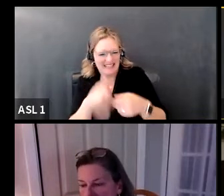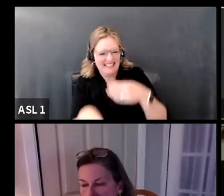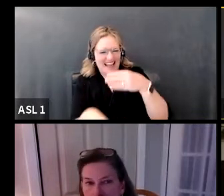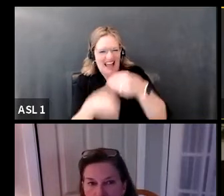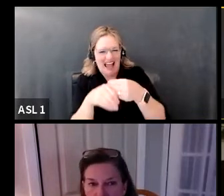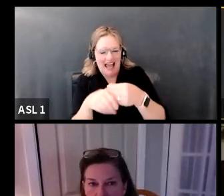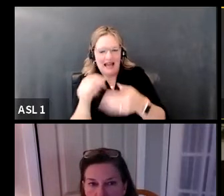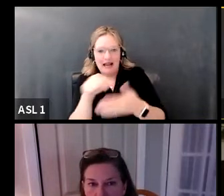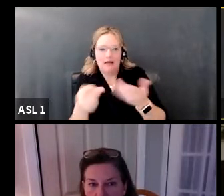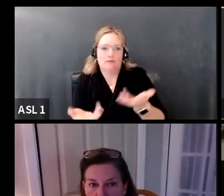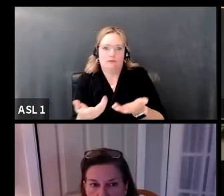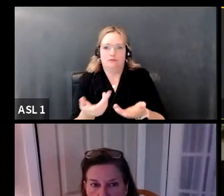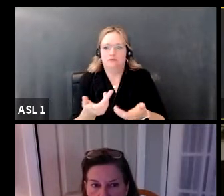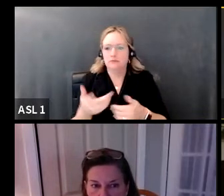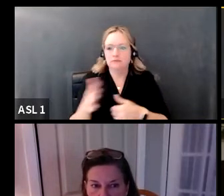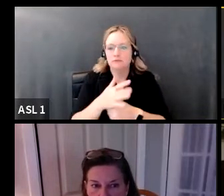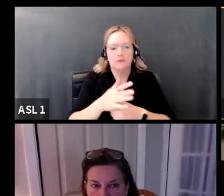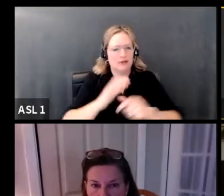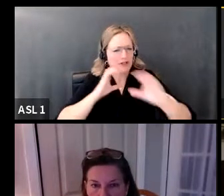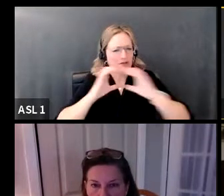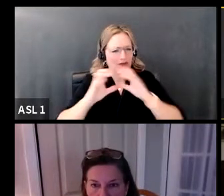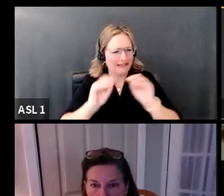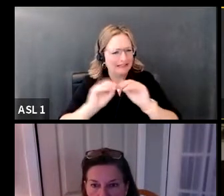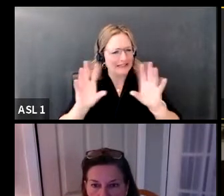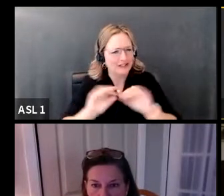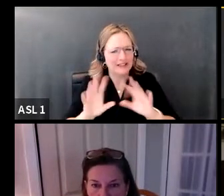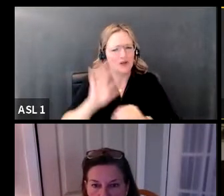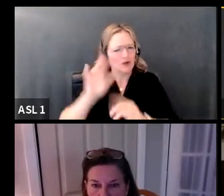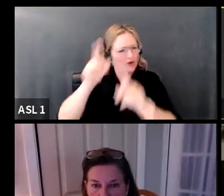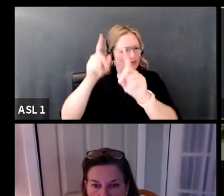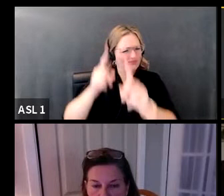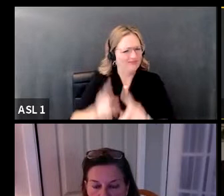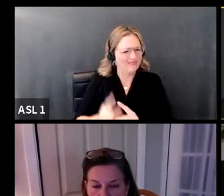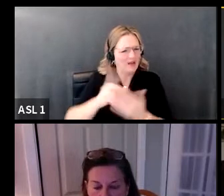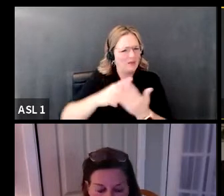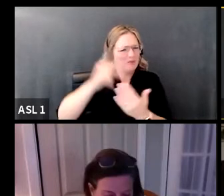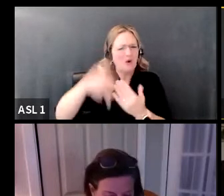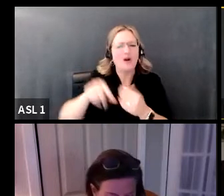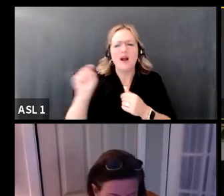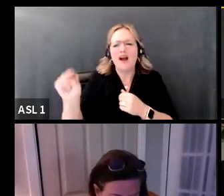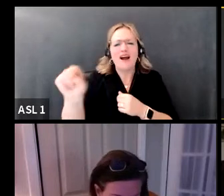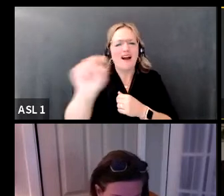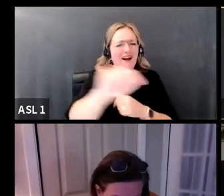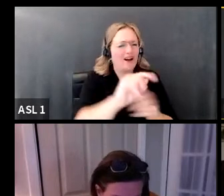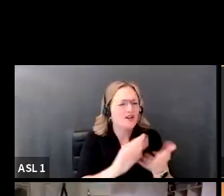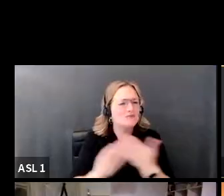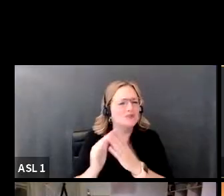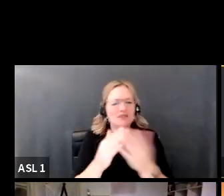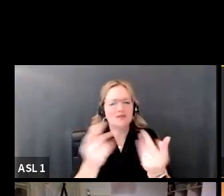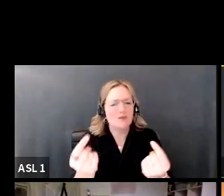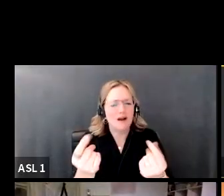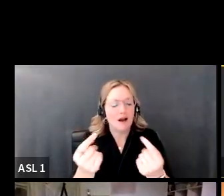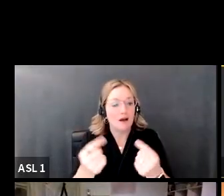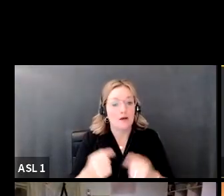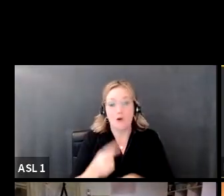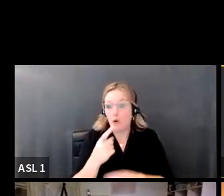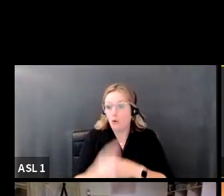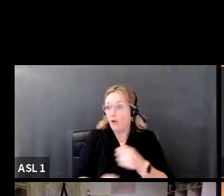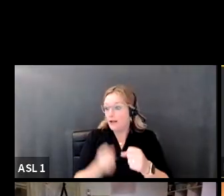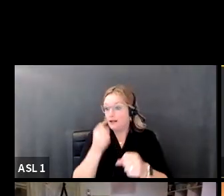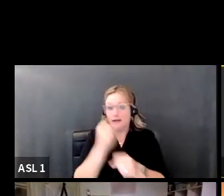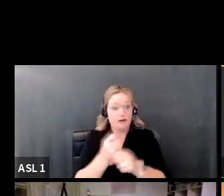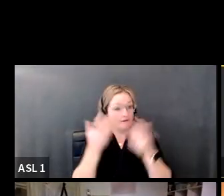articulation what those annual objectives are in various communities at the end of the year did the nrts